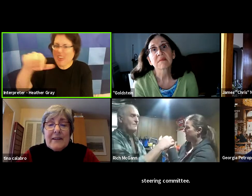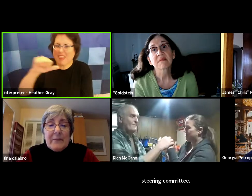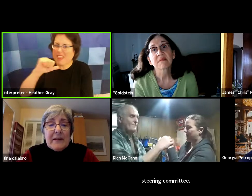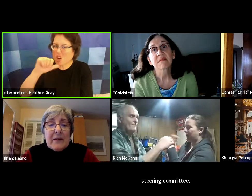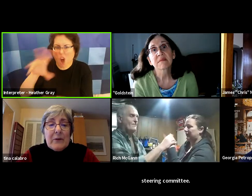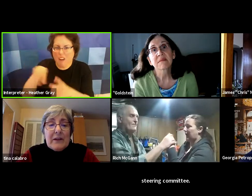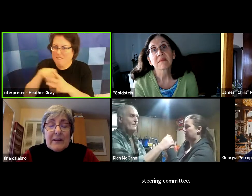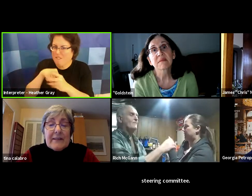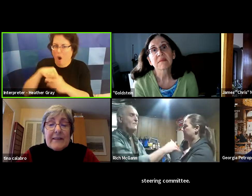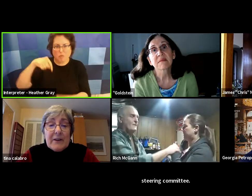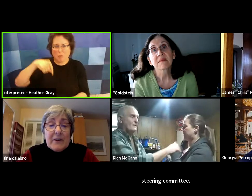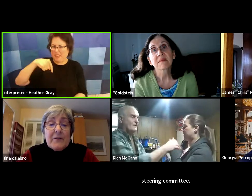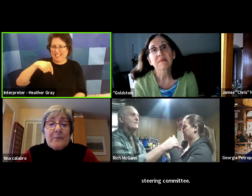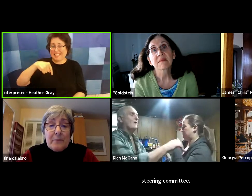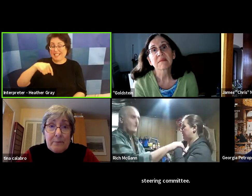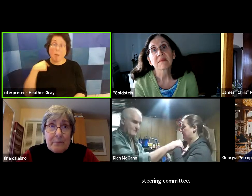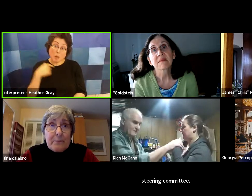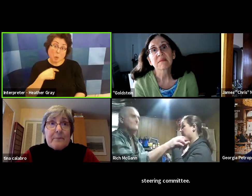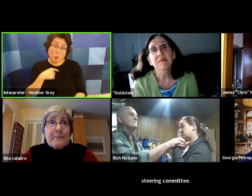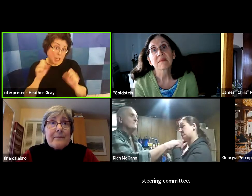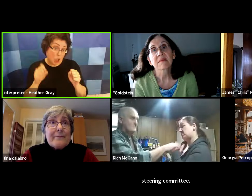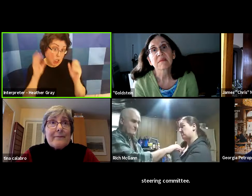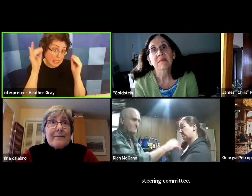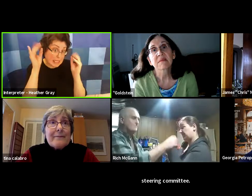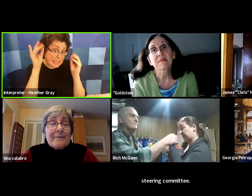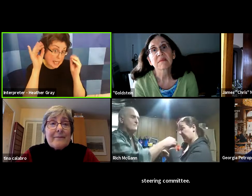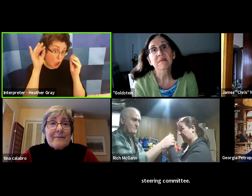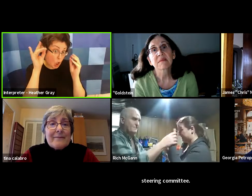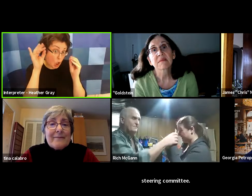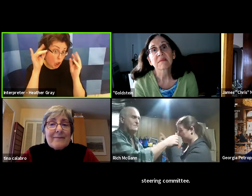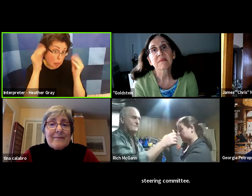So it is something that we could consider.